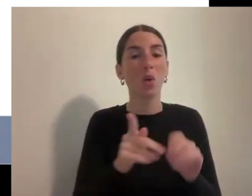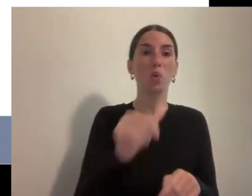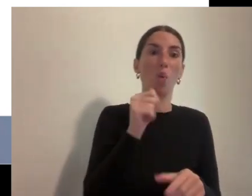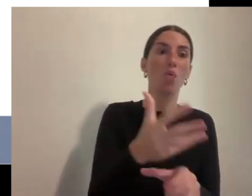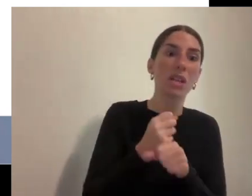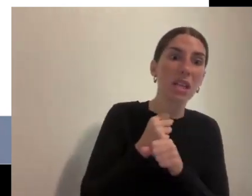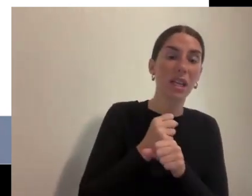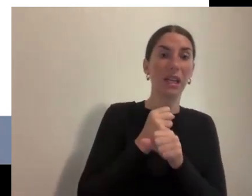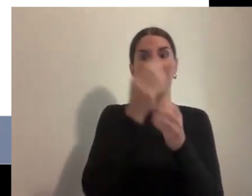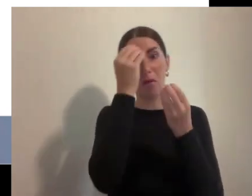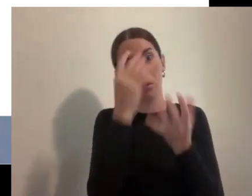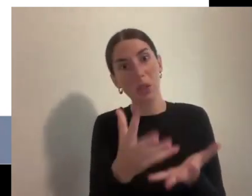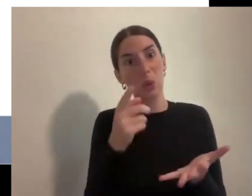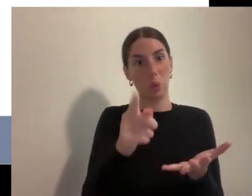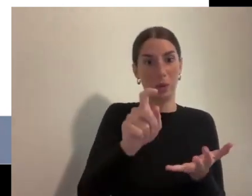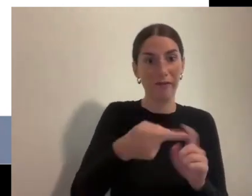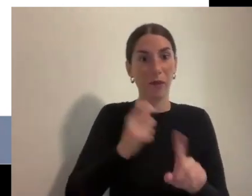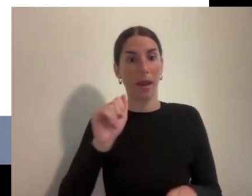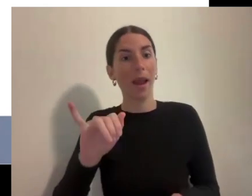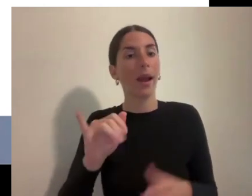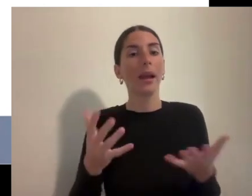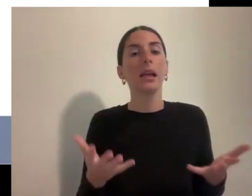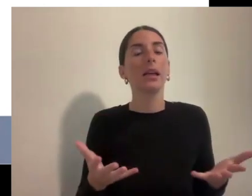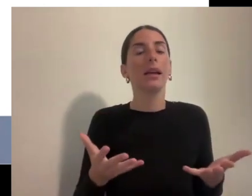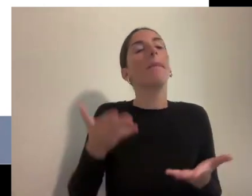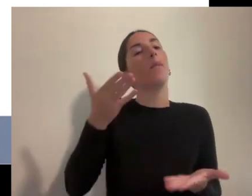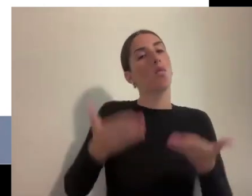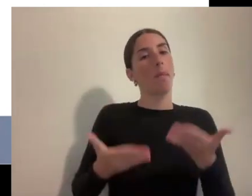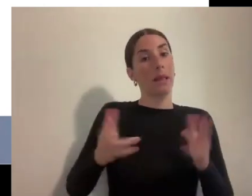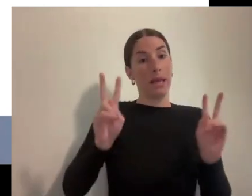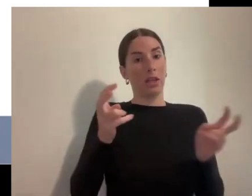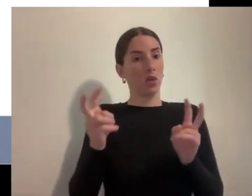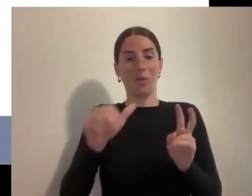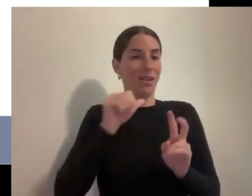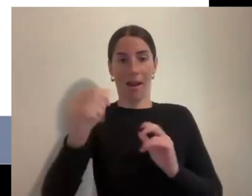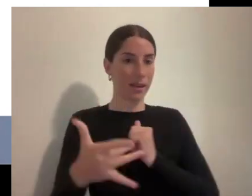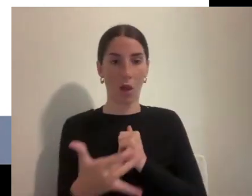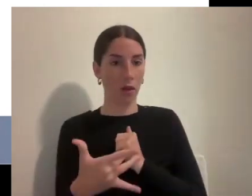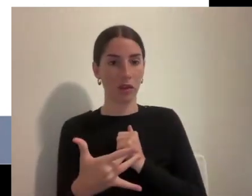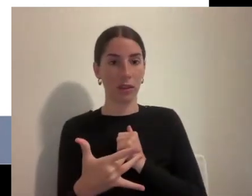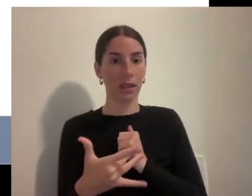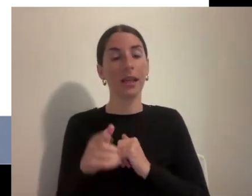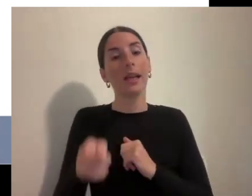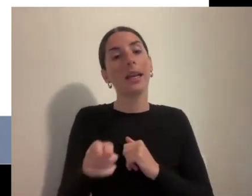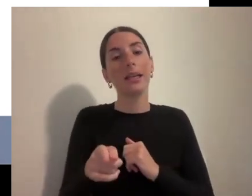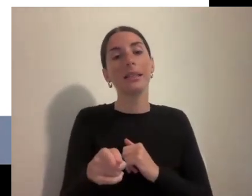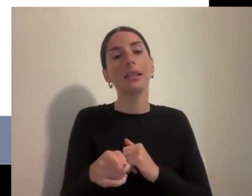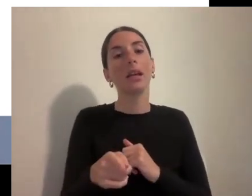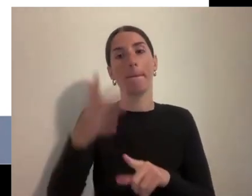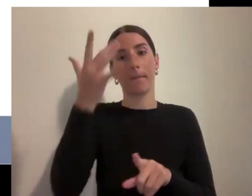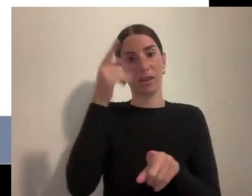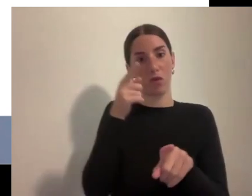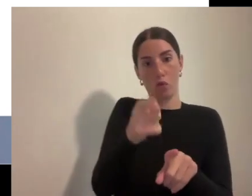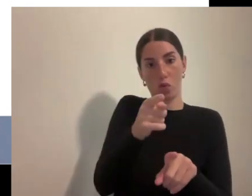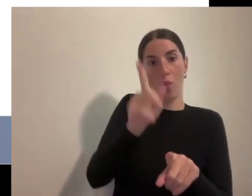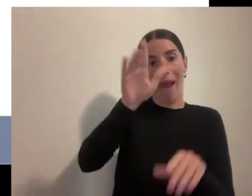wanted to get out of AI, it's likely that it's not the technology. It's likely that you haven't found